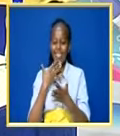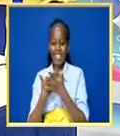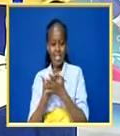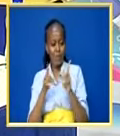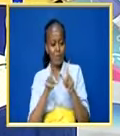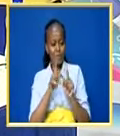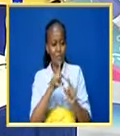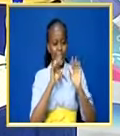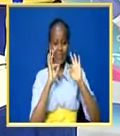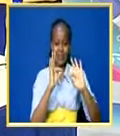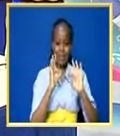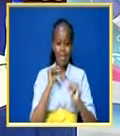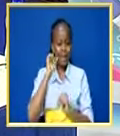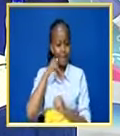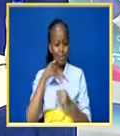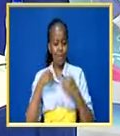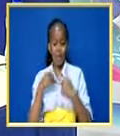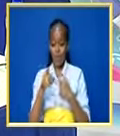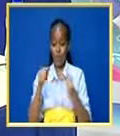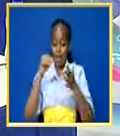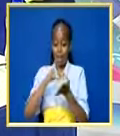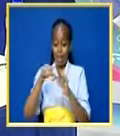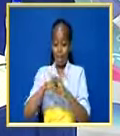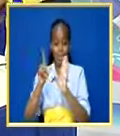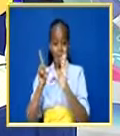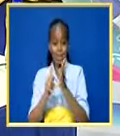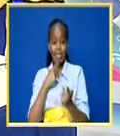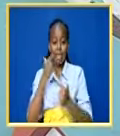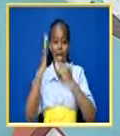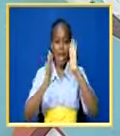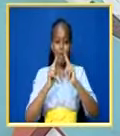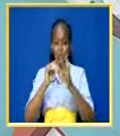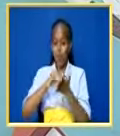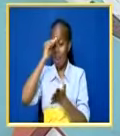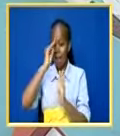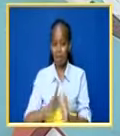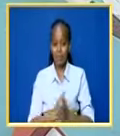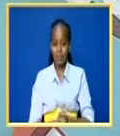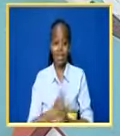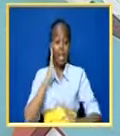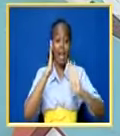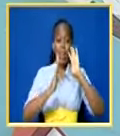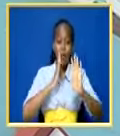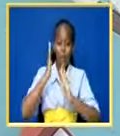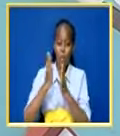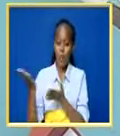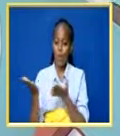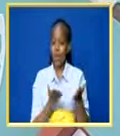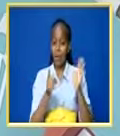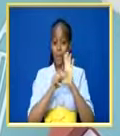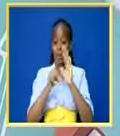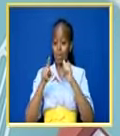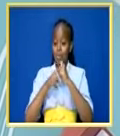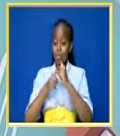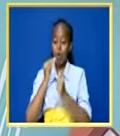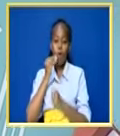you too. Thank you. Nice to have you again. Yeah, say hello to the Lana. Hello Lana. Welcome to Grade 6 Home